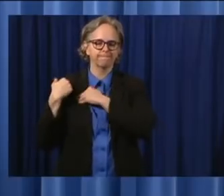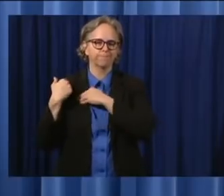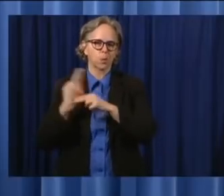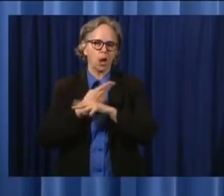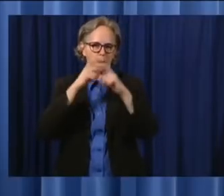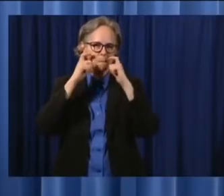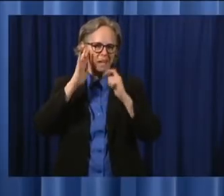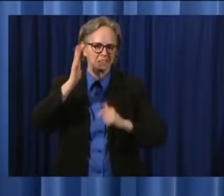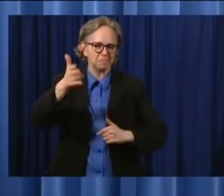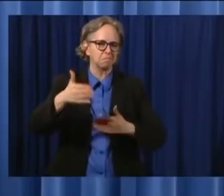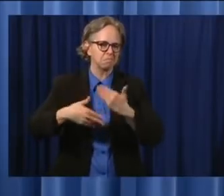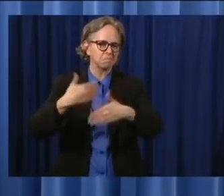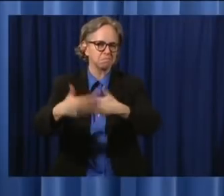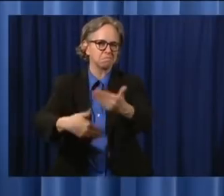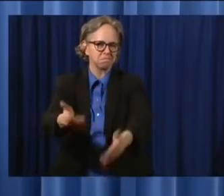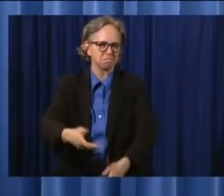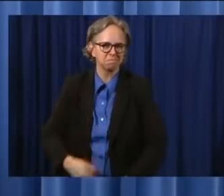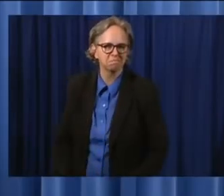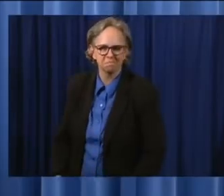Thank you.